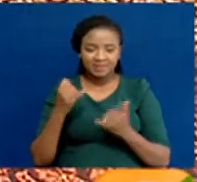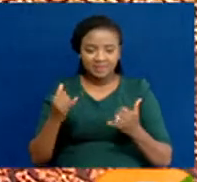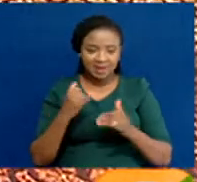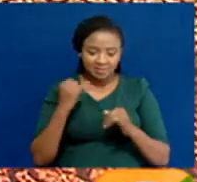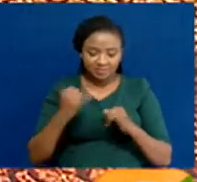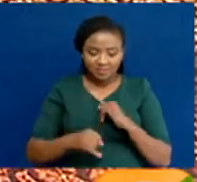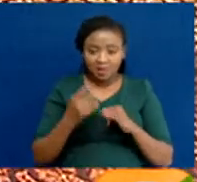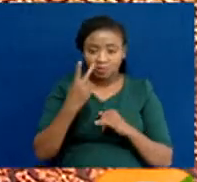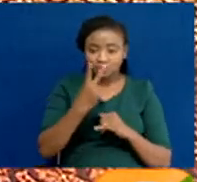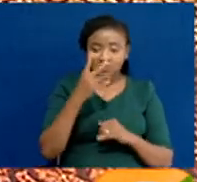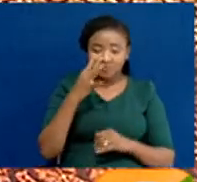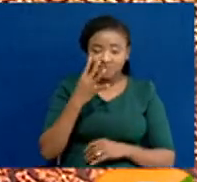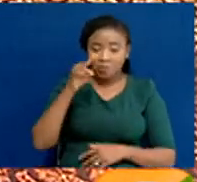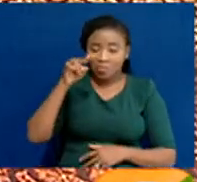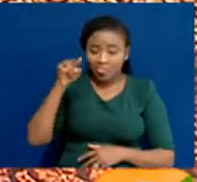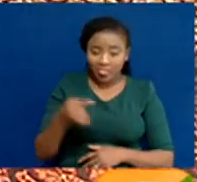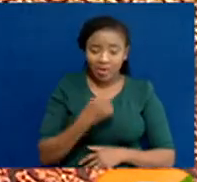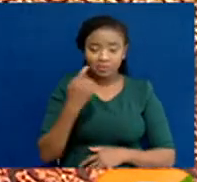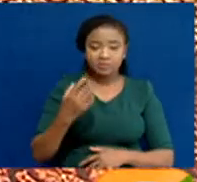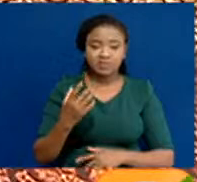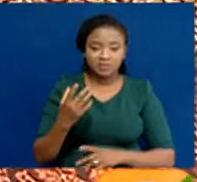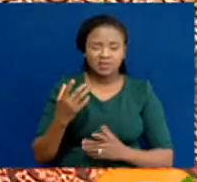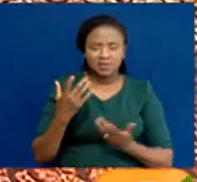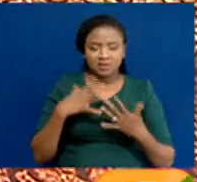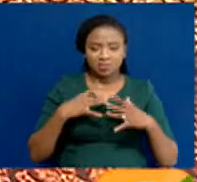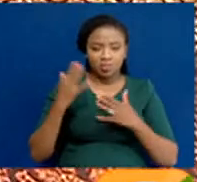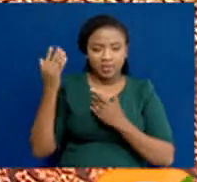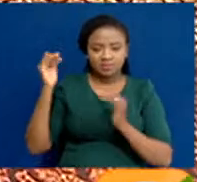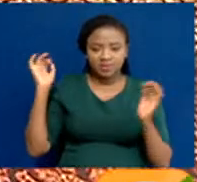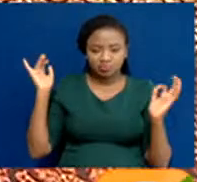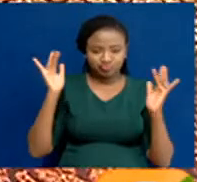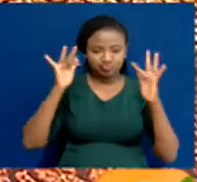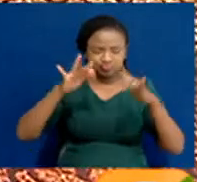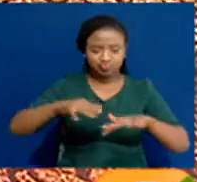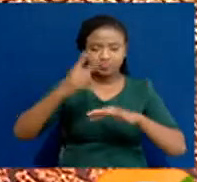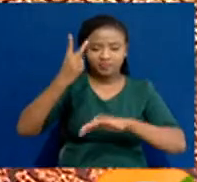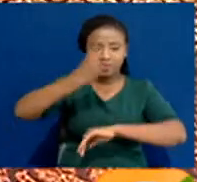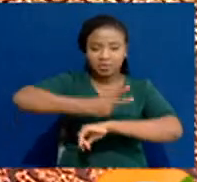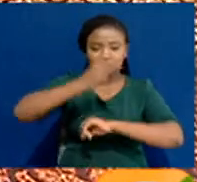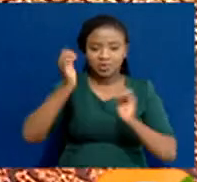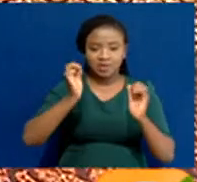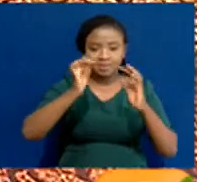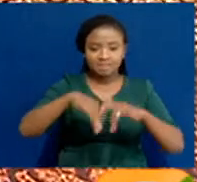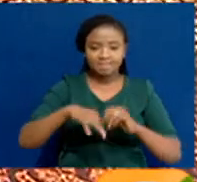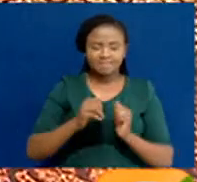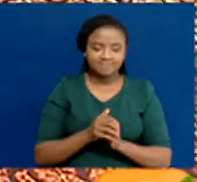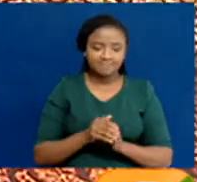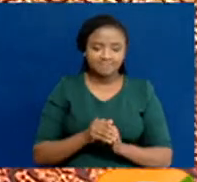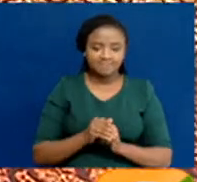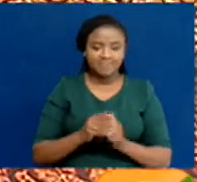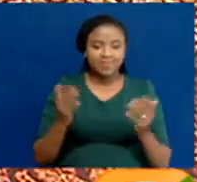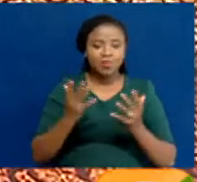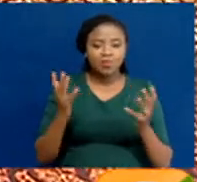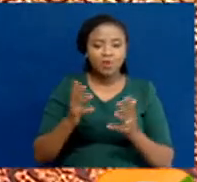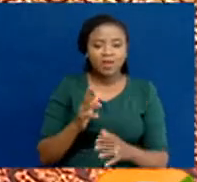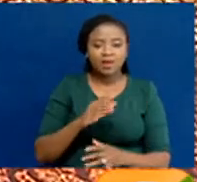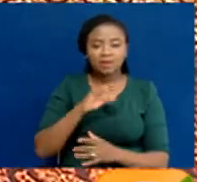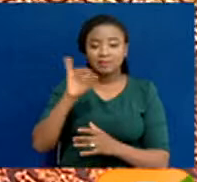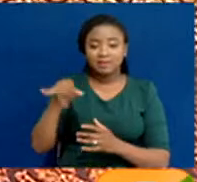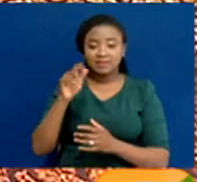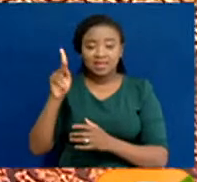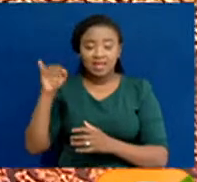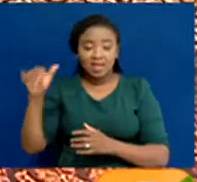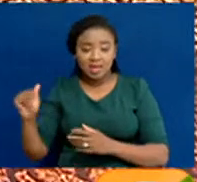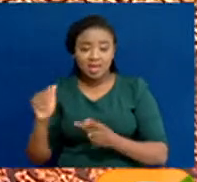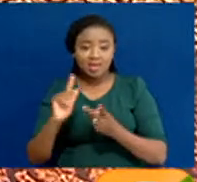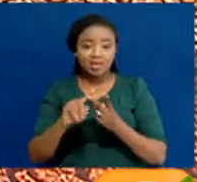with 24,000 delegates expected to stream in to the two-day summit. The Jomo Kenyatta International Airport and the